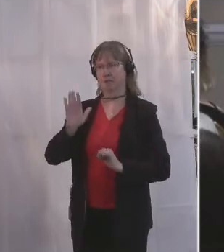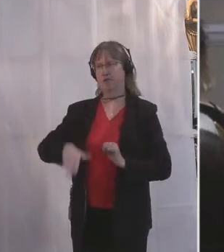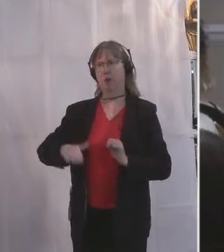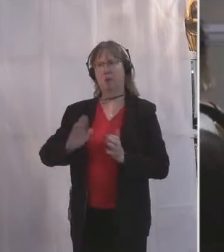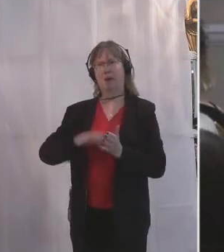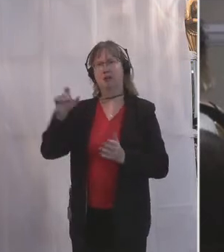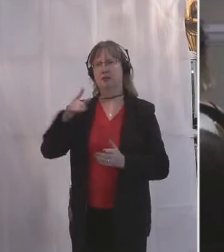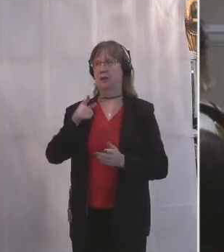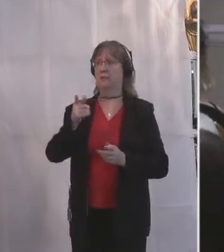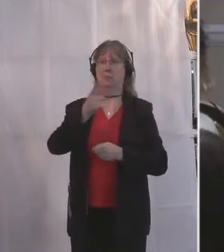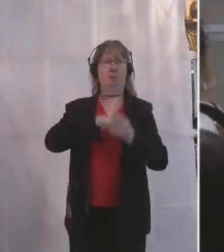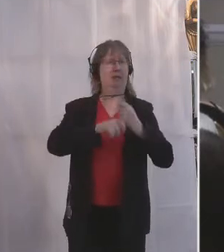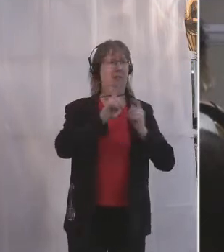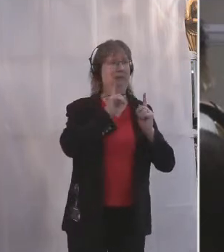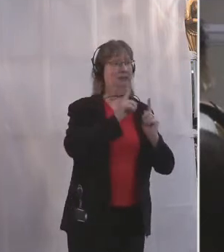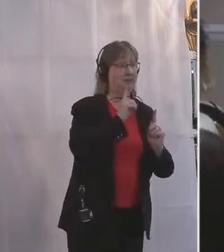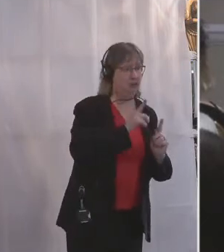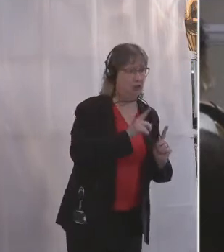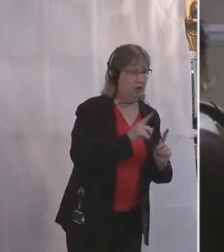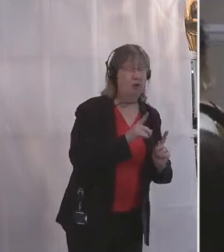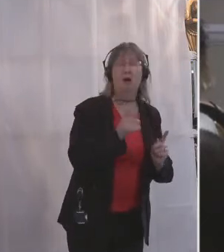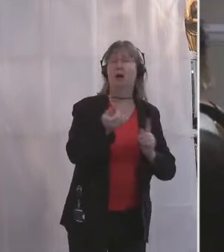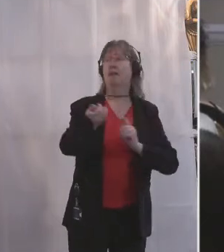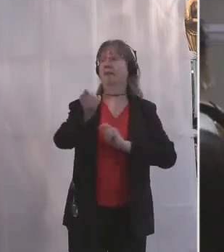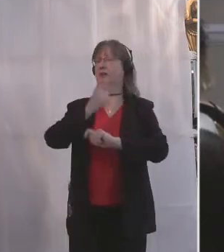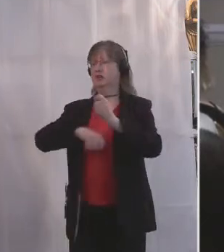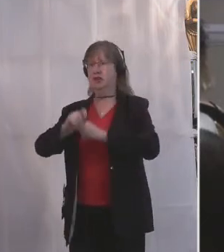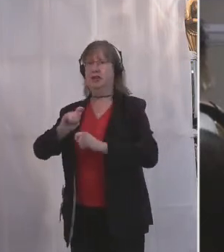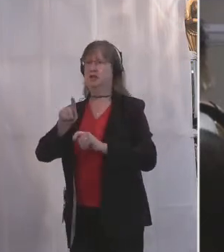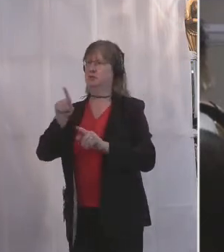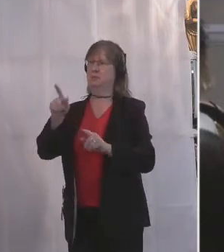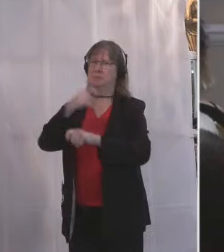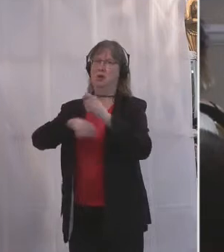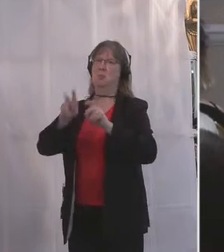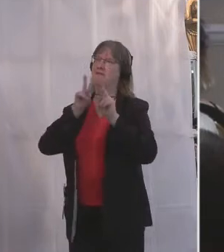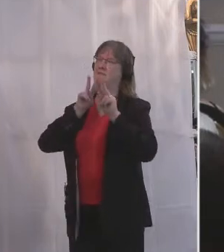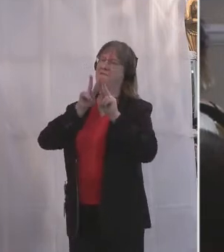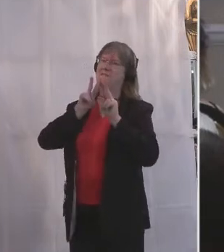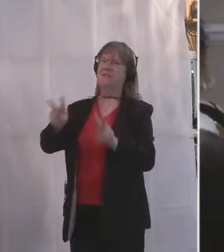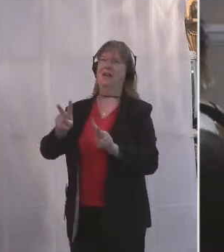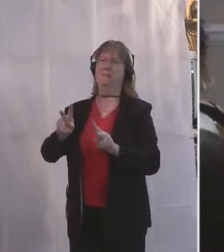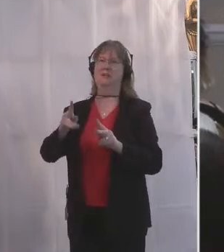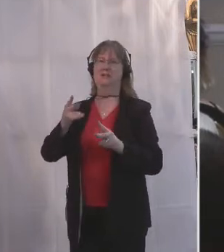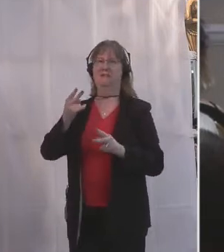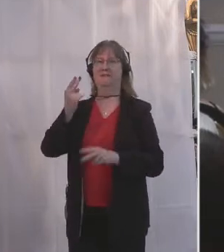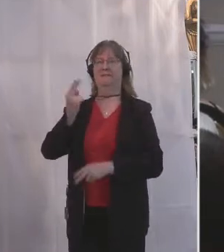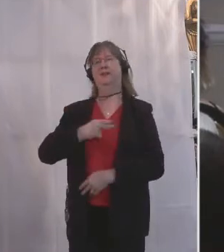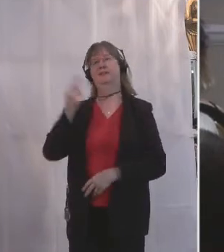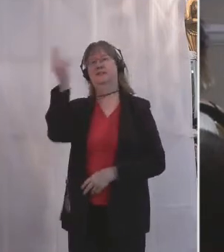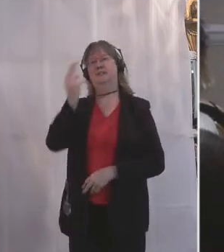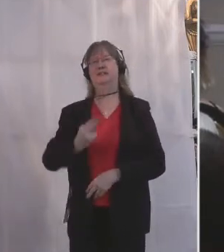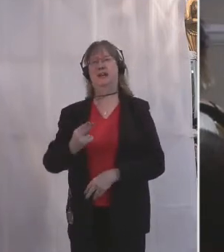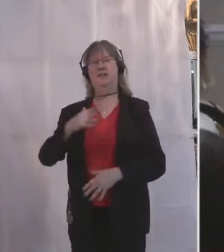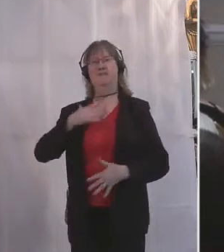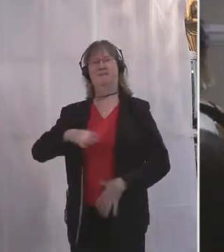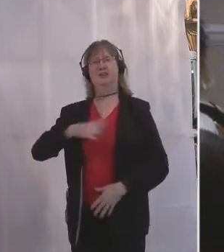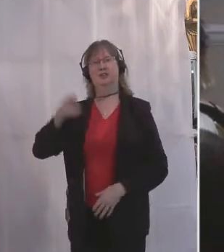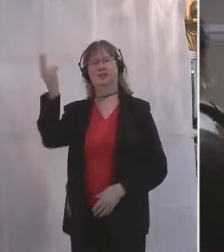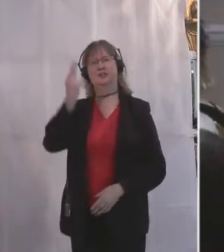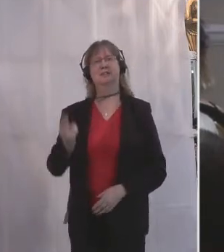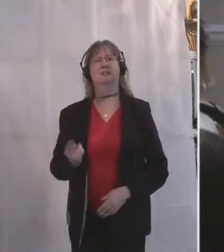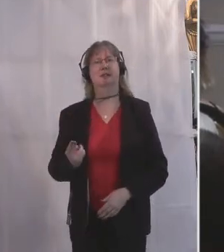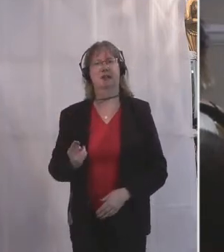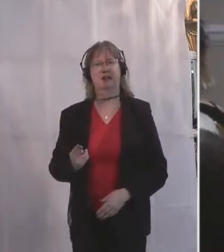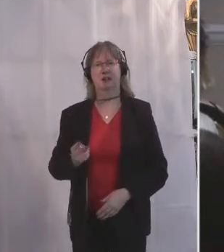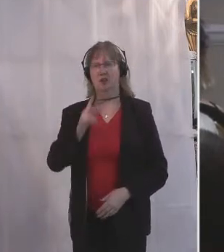a teacher to being one of, you know, the world's most famous and most prolific fashion designers. So this incredible body